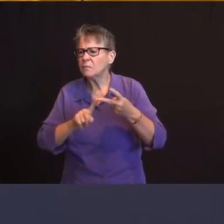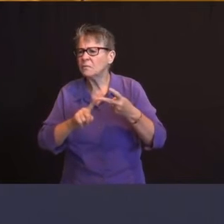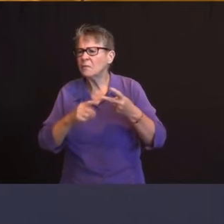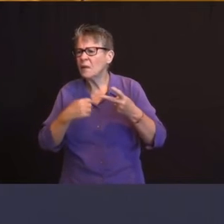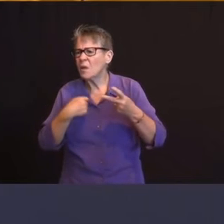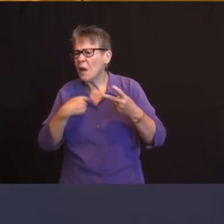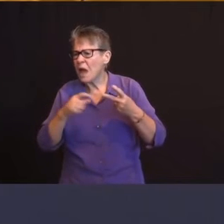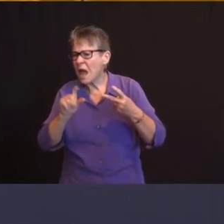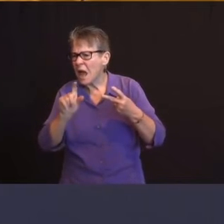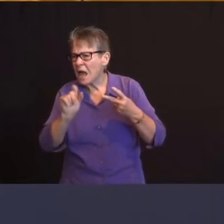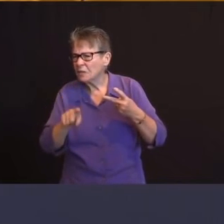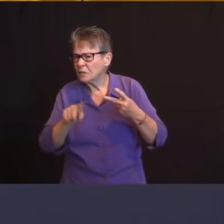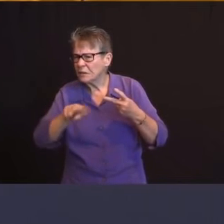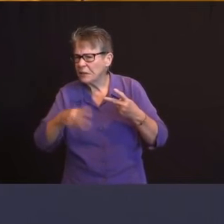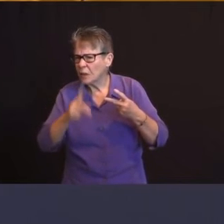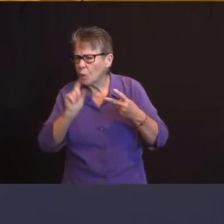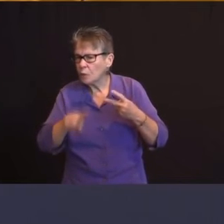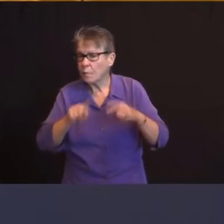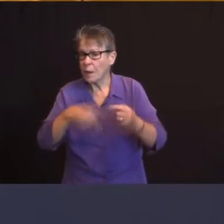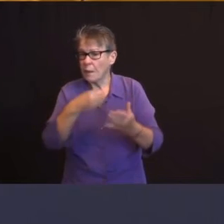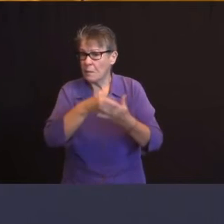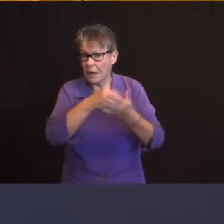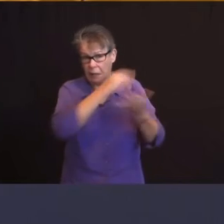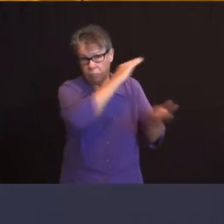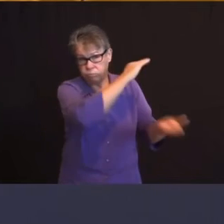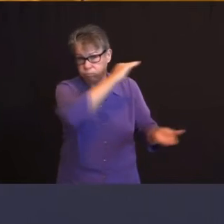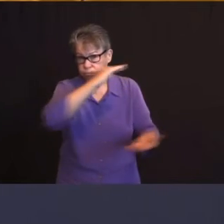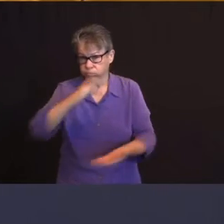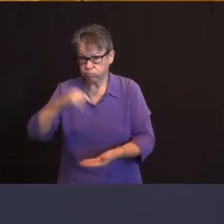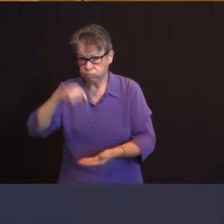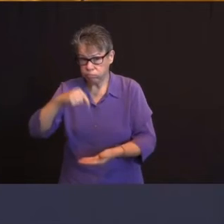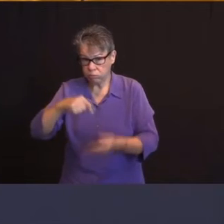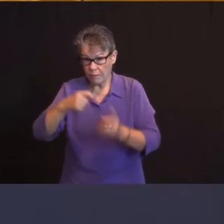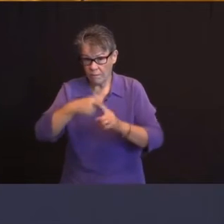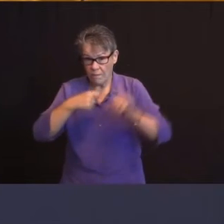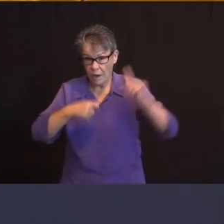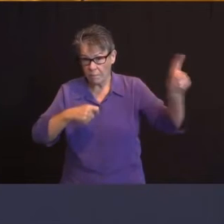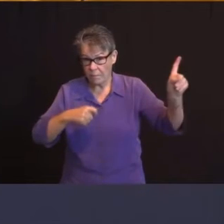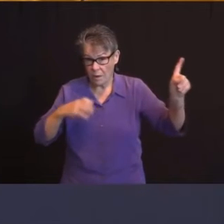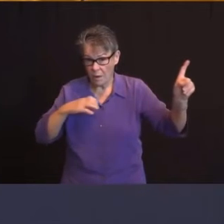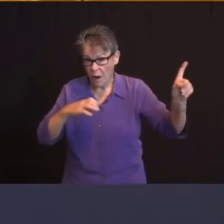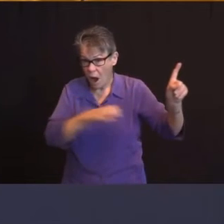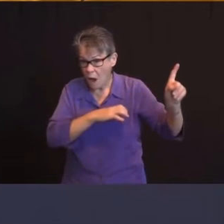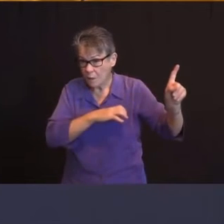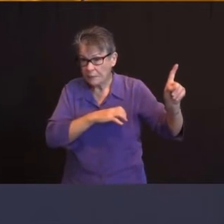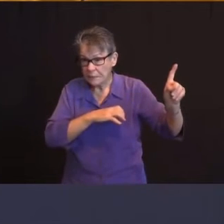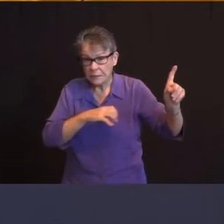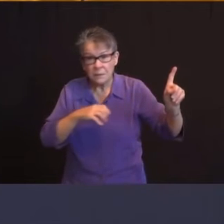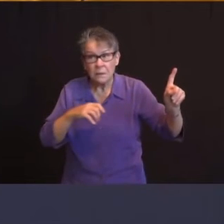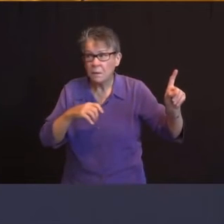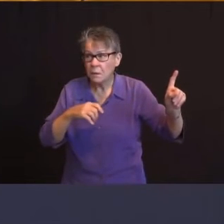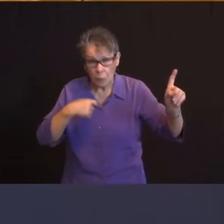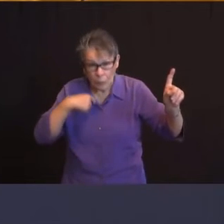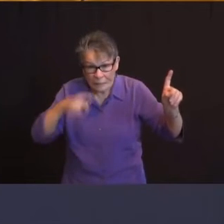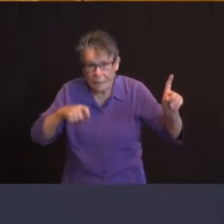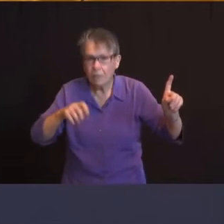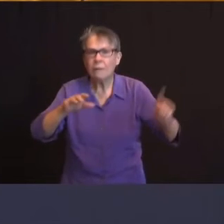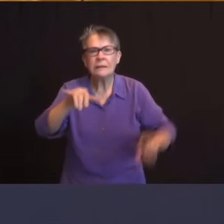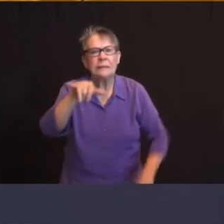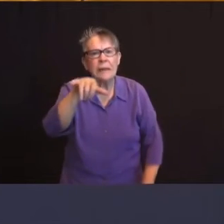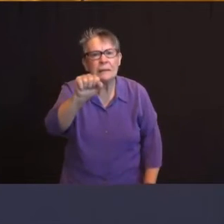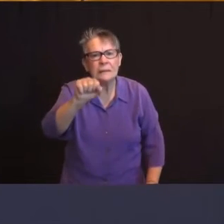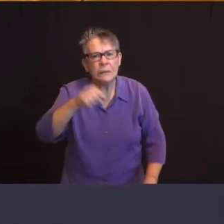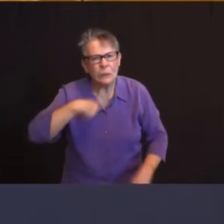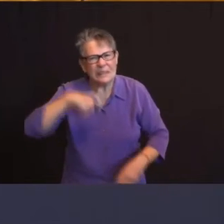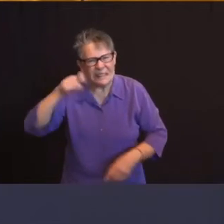I'll tell you, it's bad. And look no further than somebody who's unemployed, or to the question you asked,